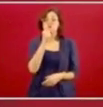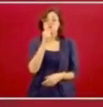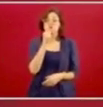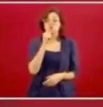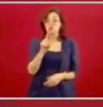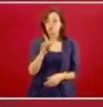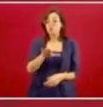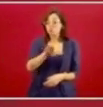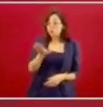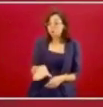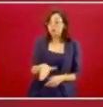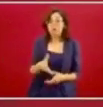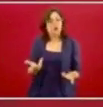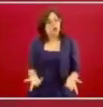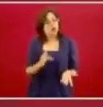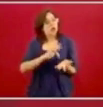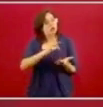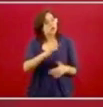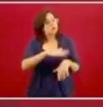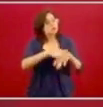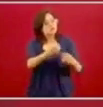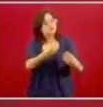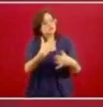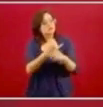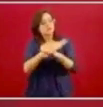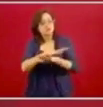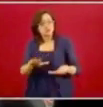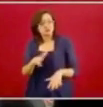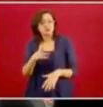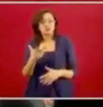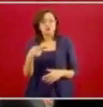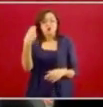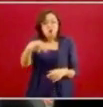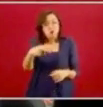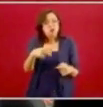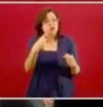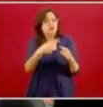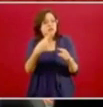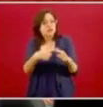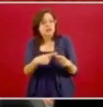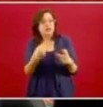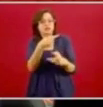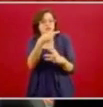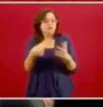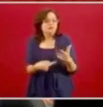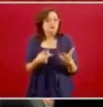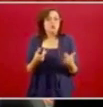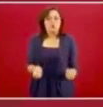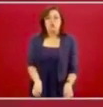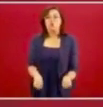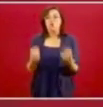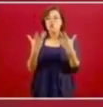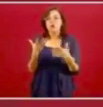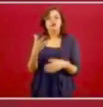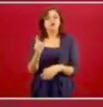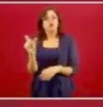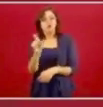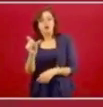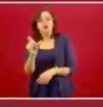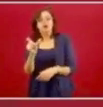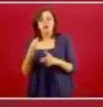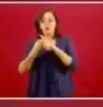Regarding this policeman, citizen that you're talking about, I would like you to share more information about this specific